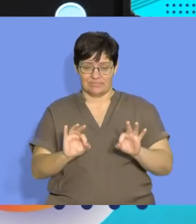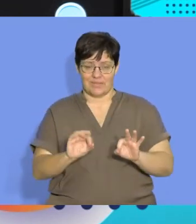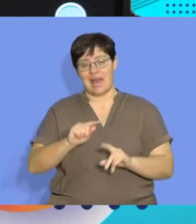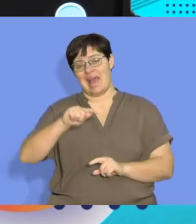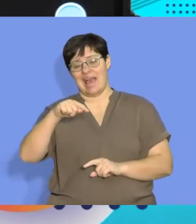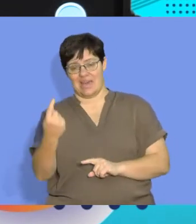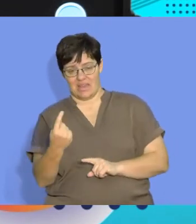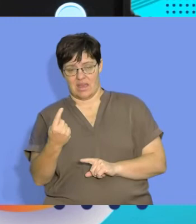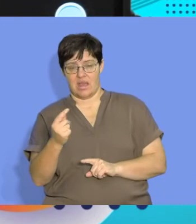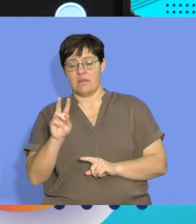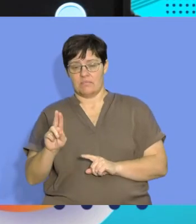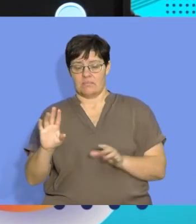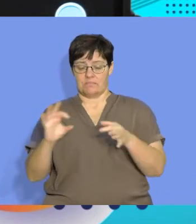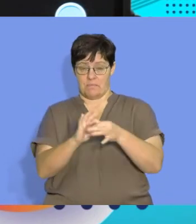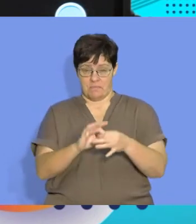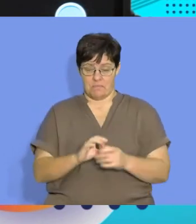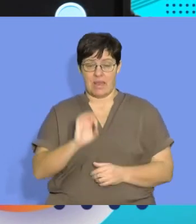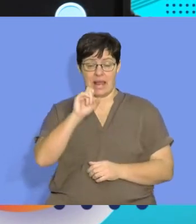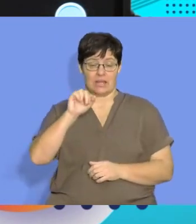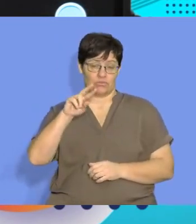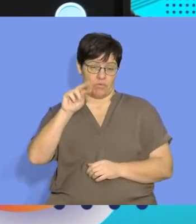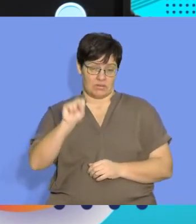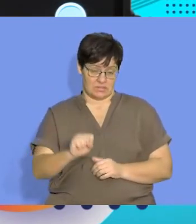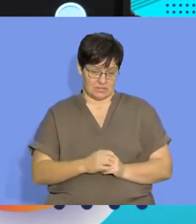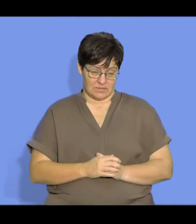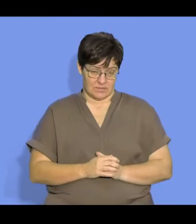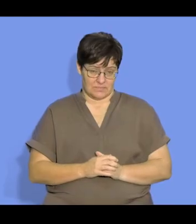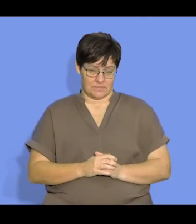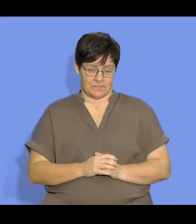other unpaired electrons.